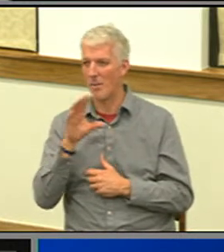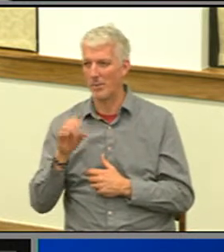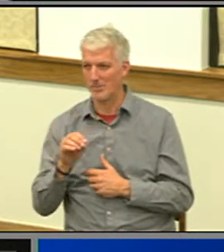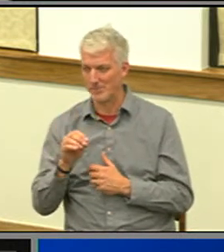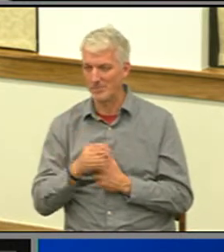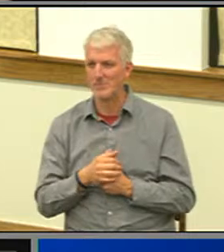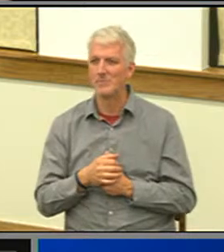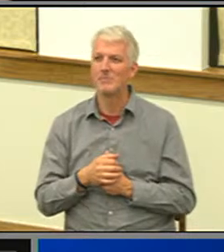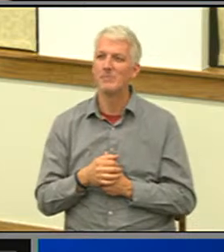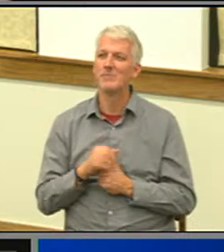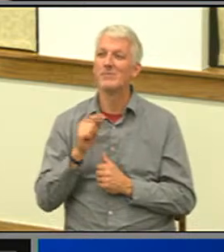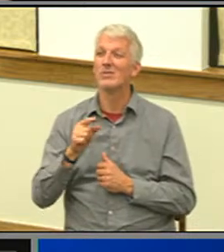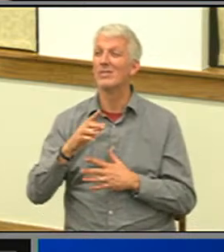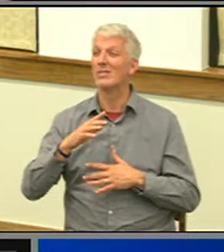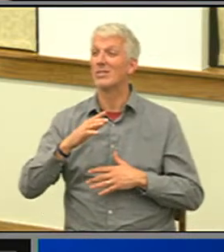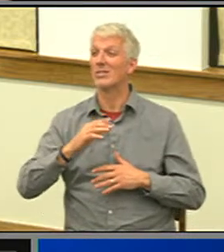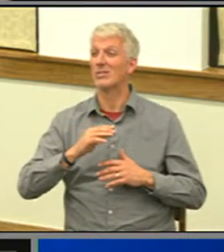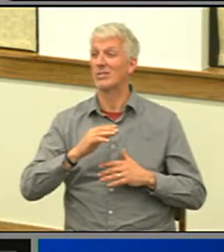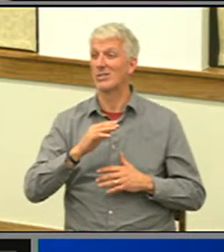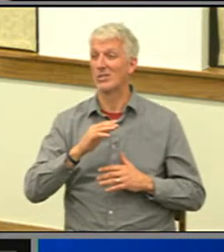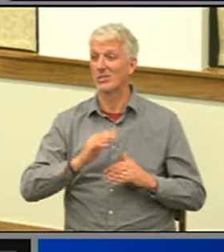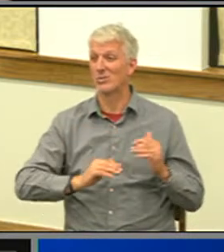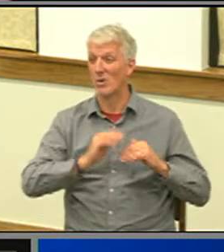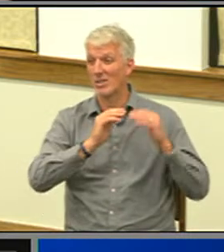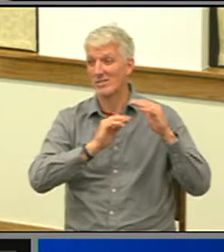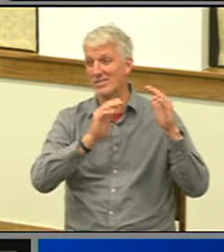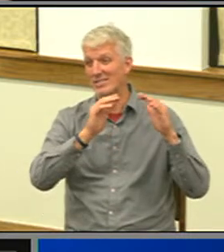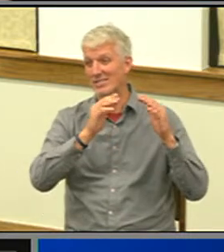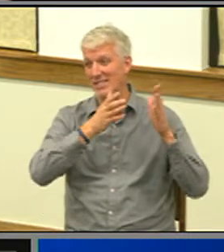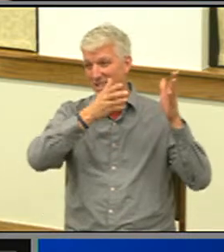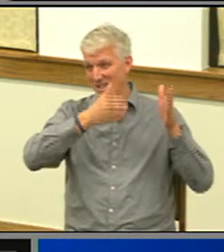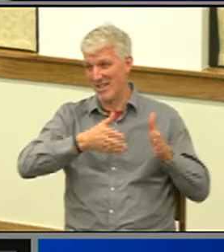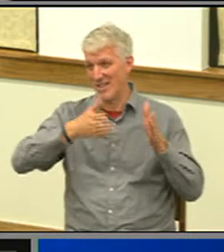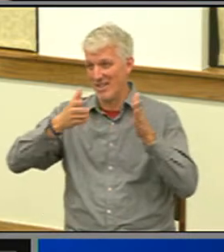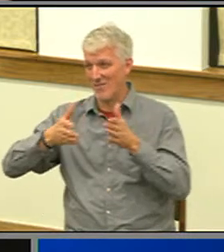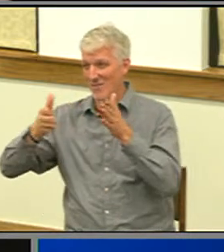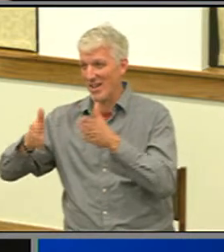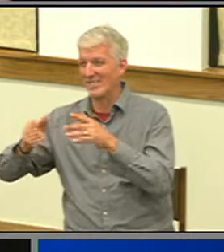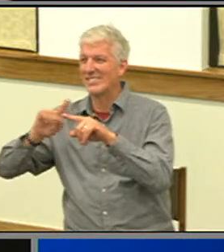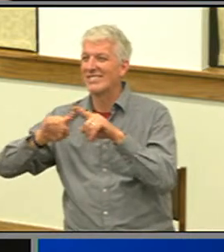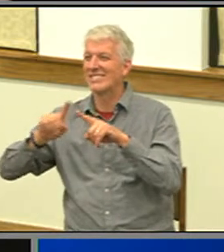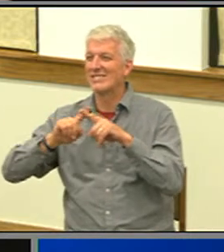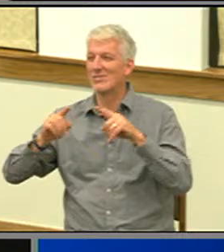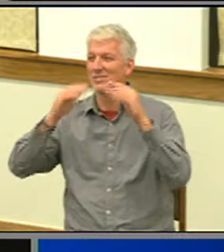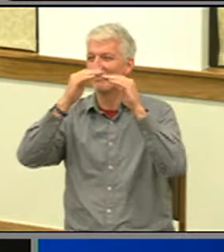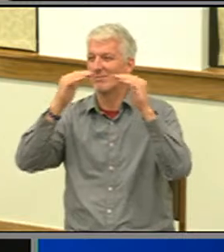So construction phasing. This covers how the project will proceed.